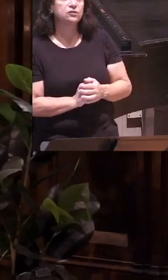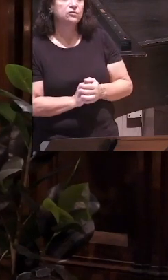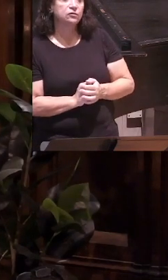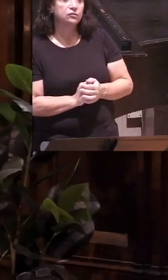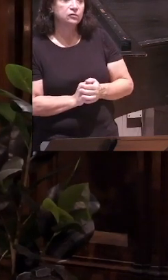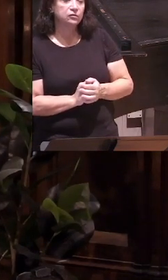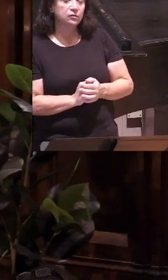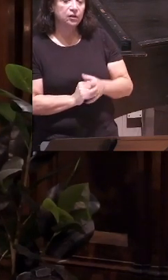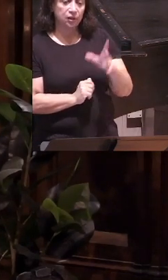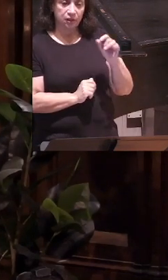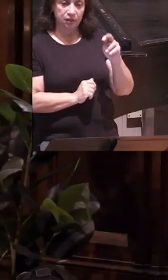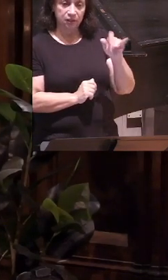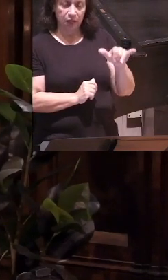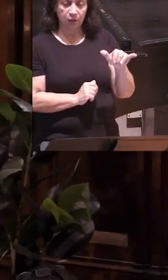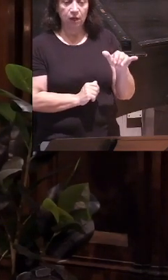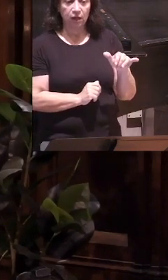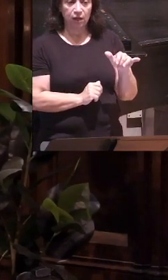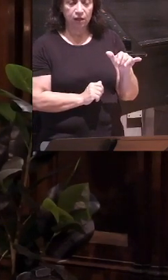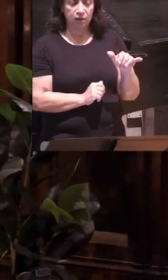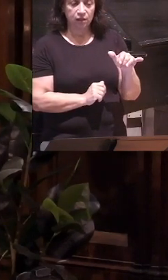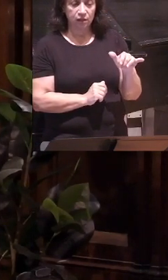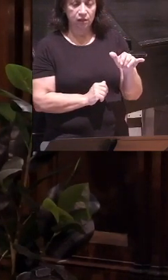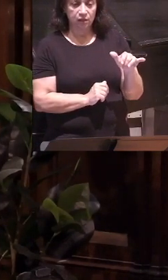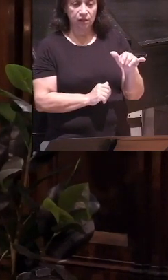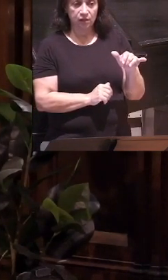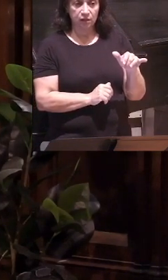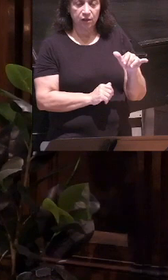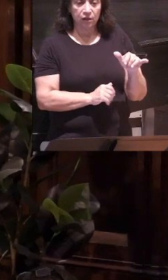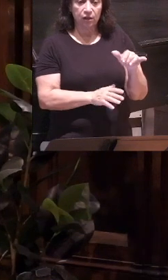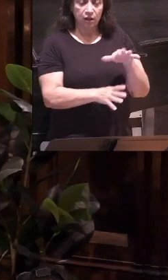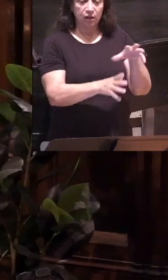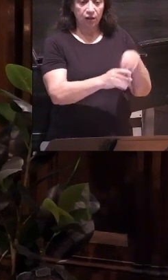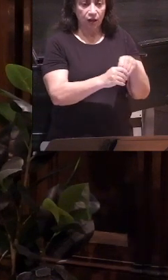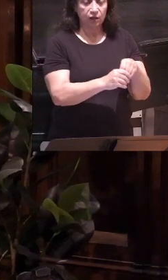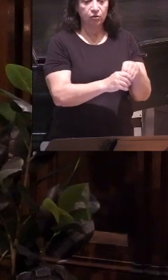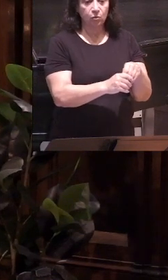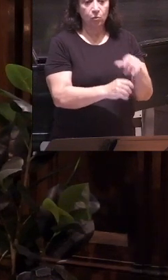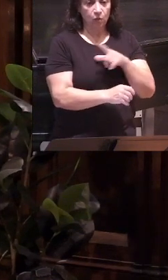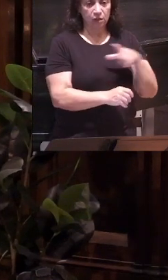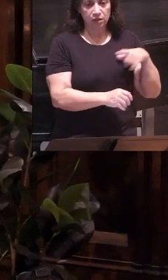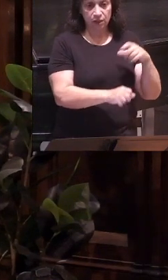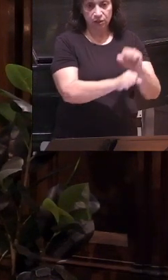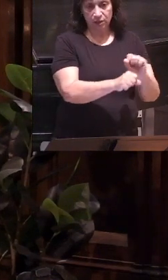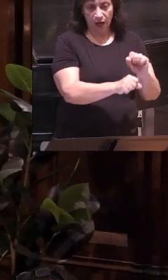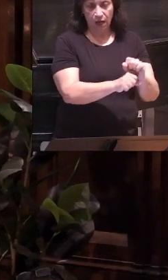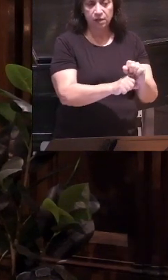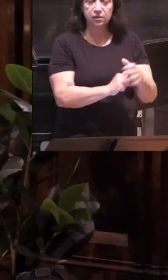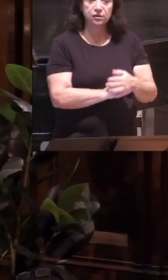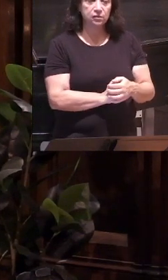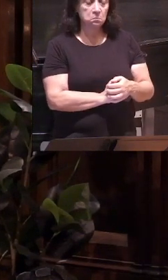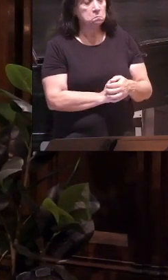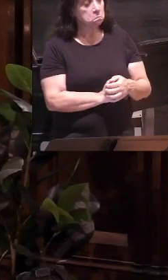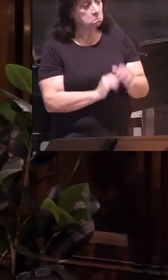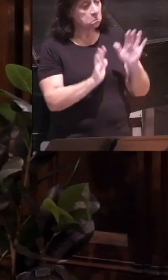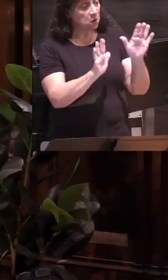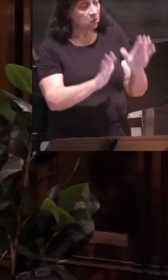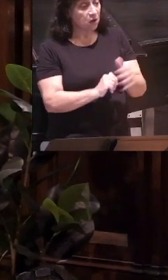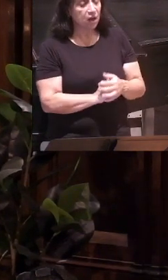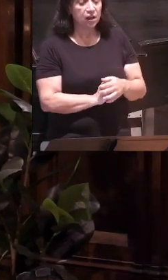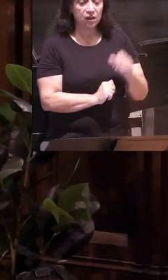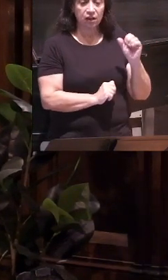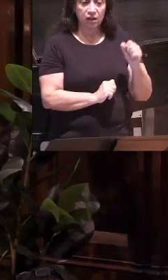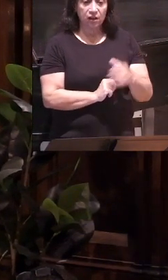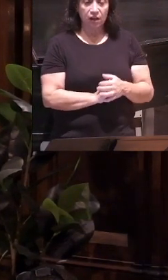that Tammy had gotten some legislation passed. And I said, that's great, Earl. He said, no,